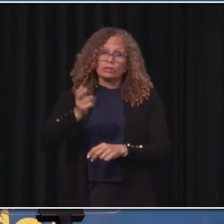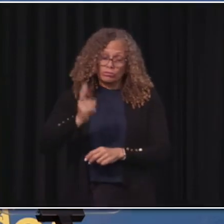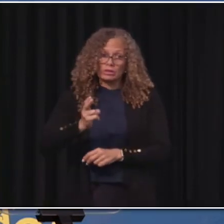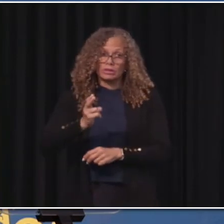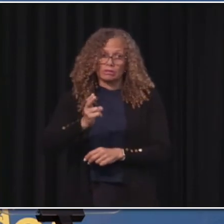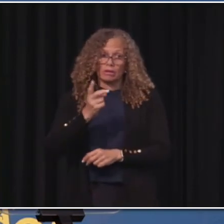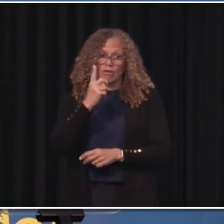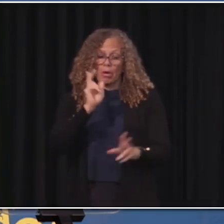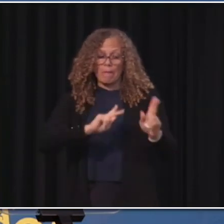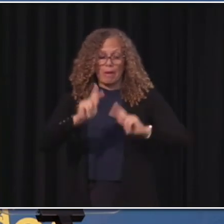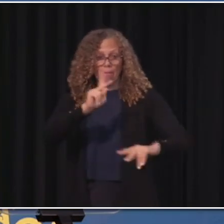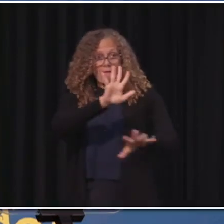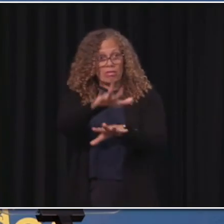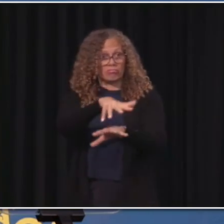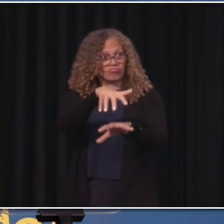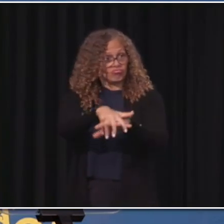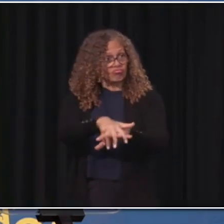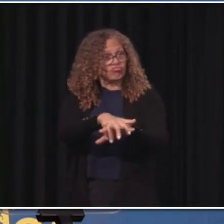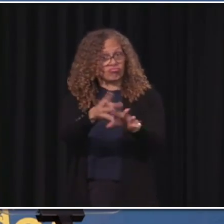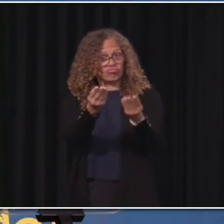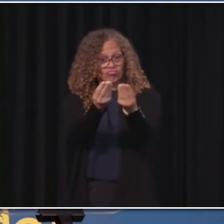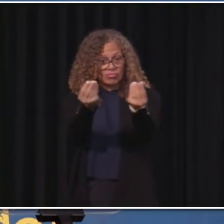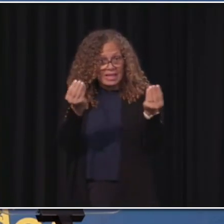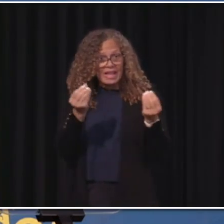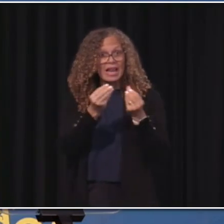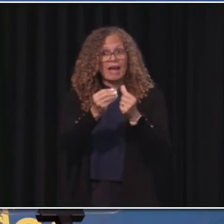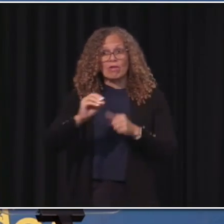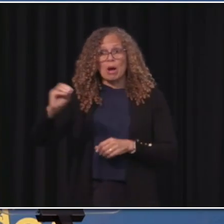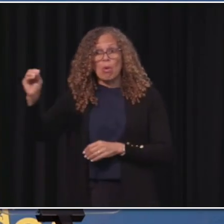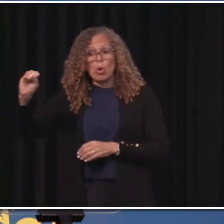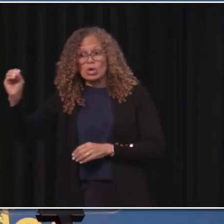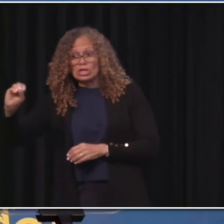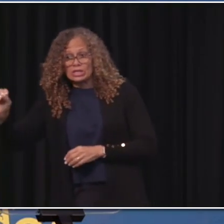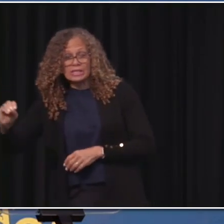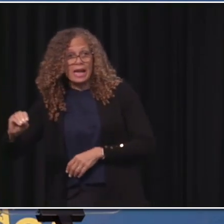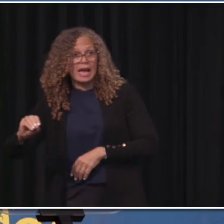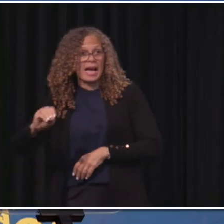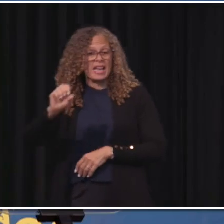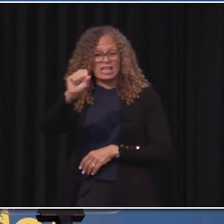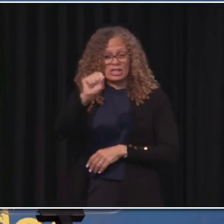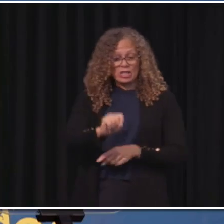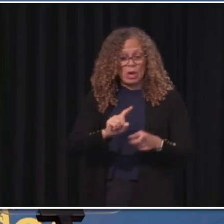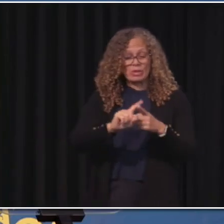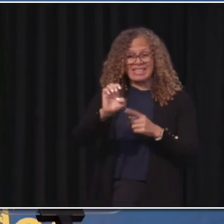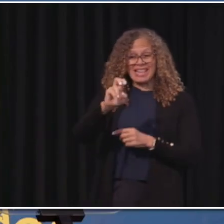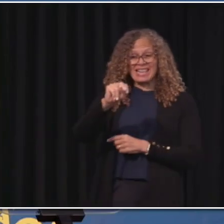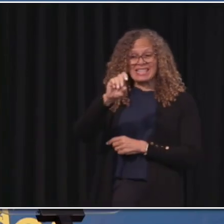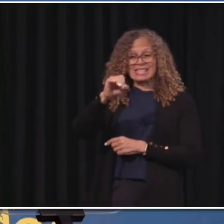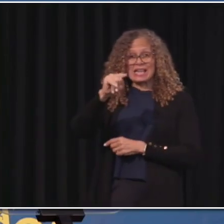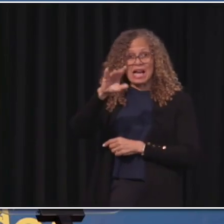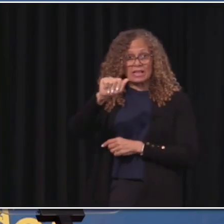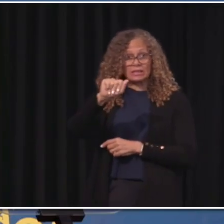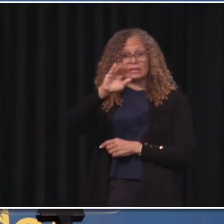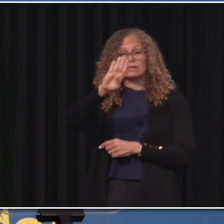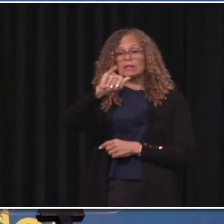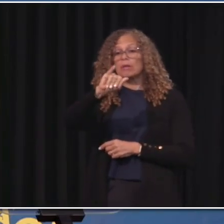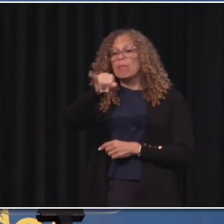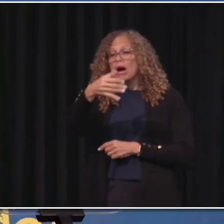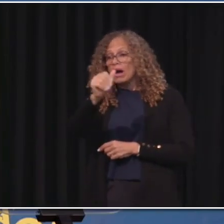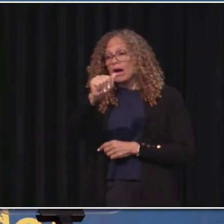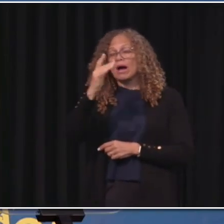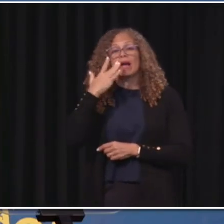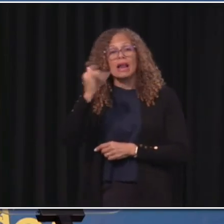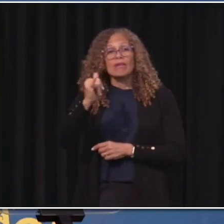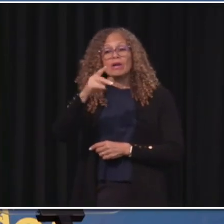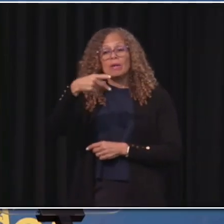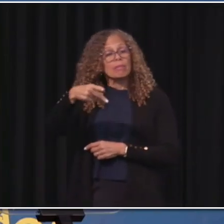land. The Kumeyaay homelands extend from Oceanside south to Ensenada in Baja California, and from the